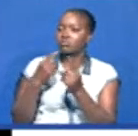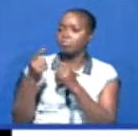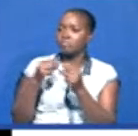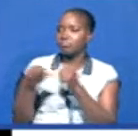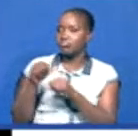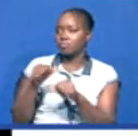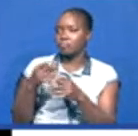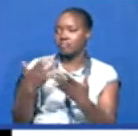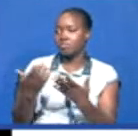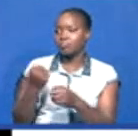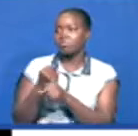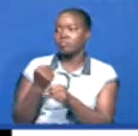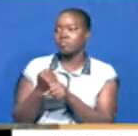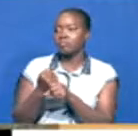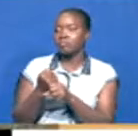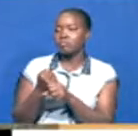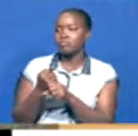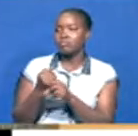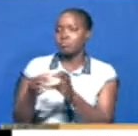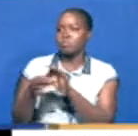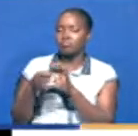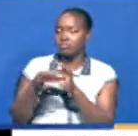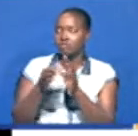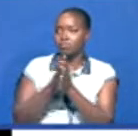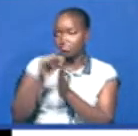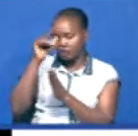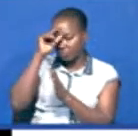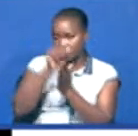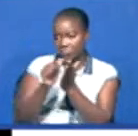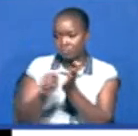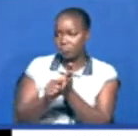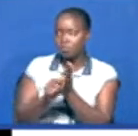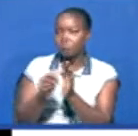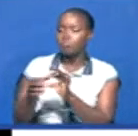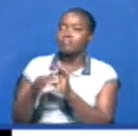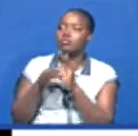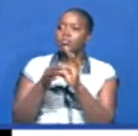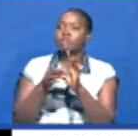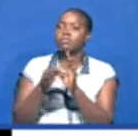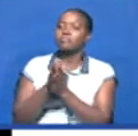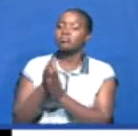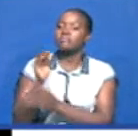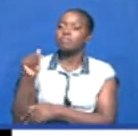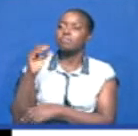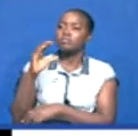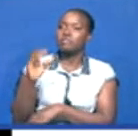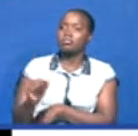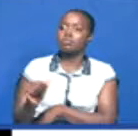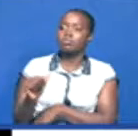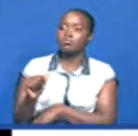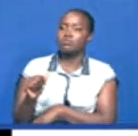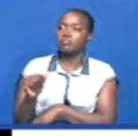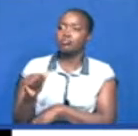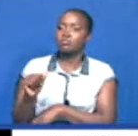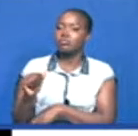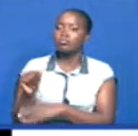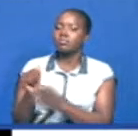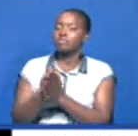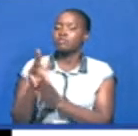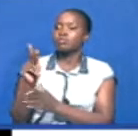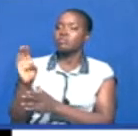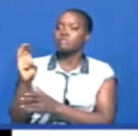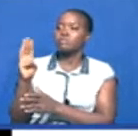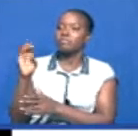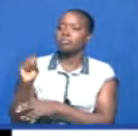as a Shippers Council is actually collaborate with the government agencies. We collaborate with the ACA. We collaborate with CAPS. We